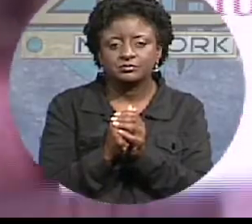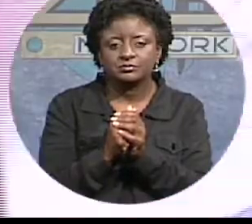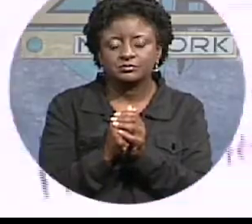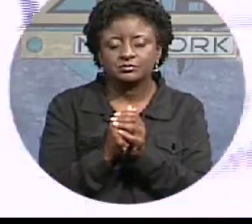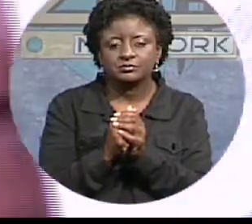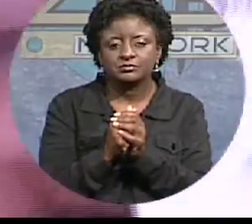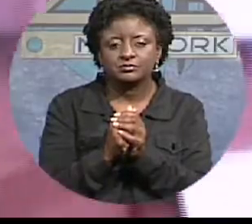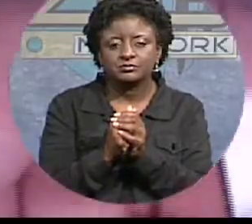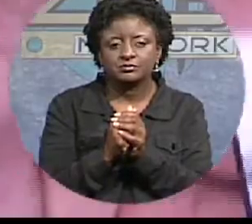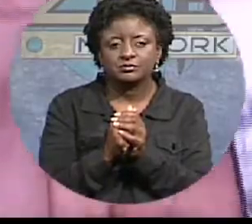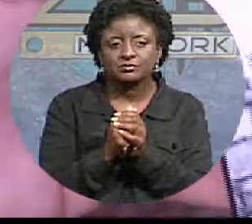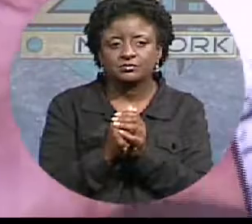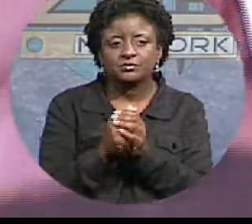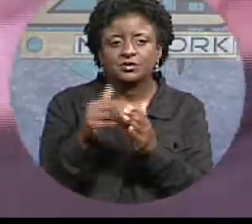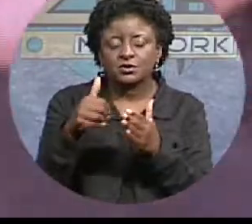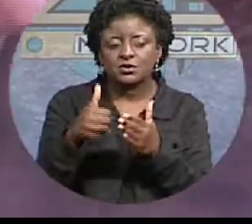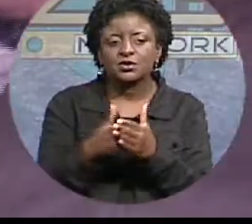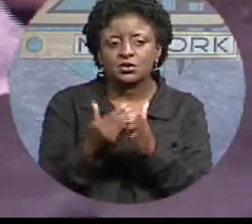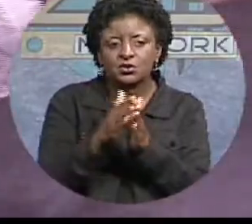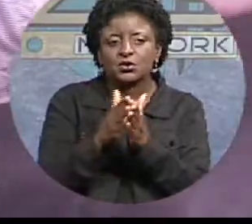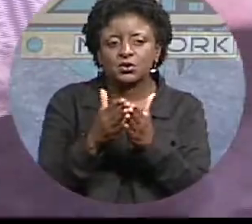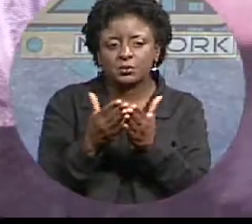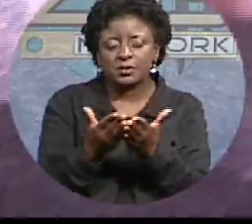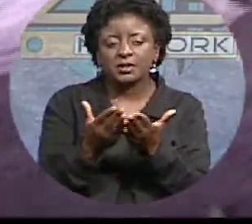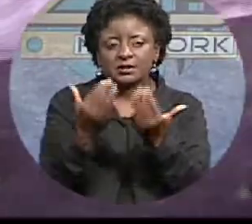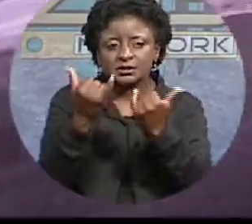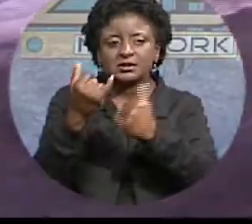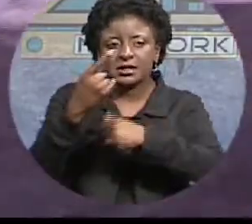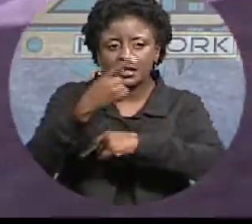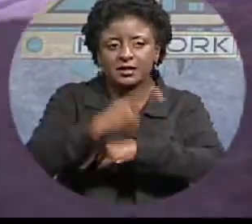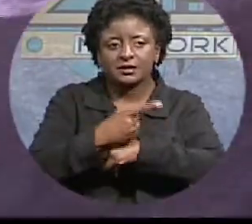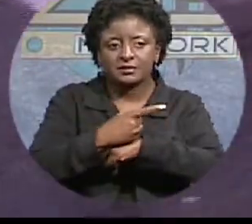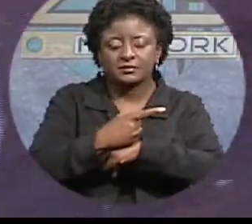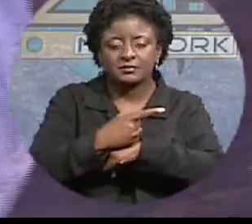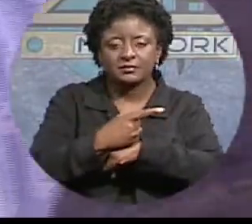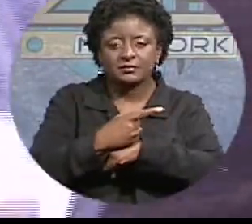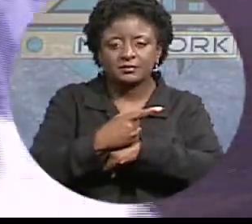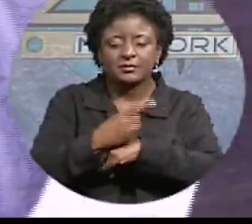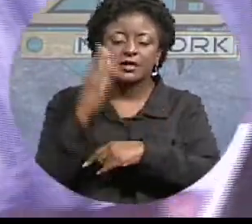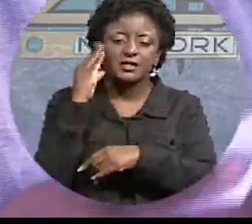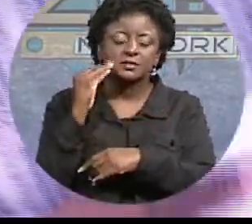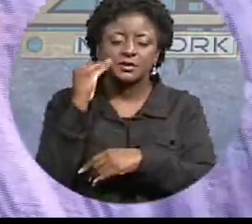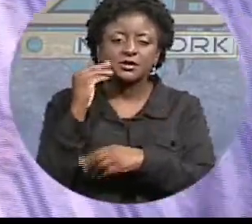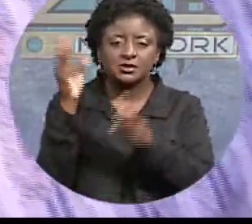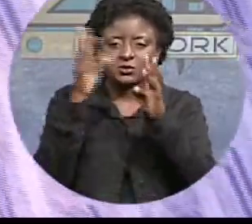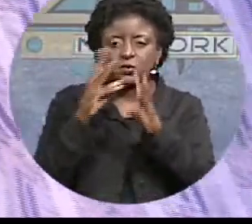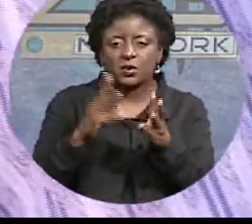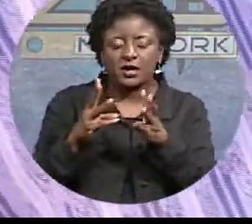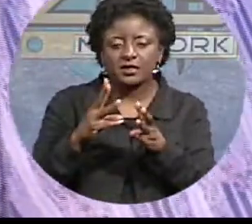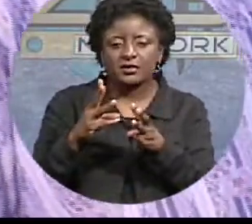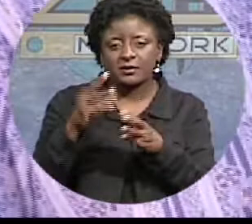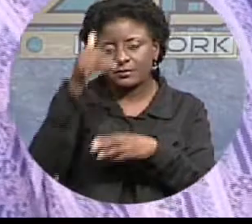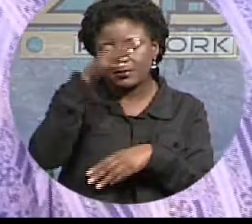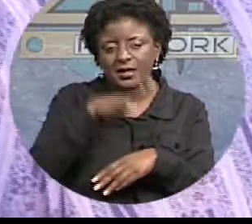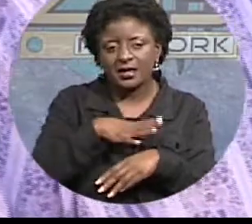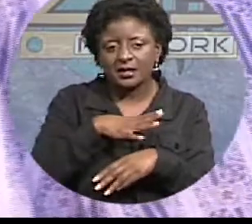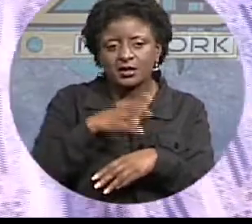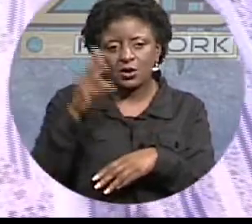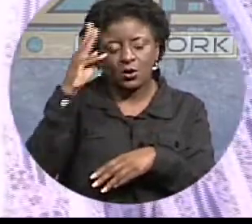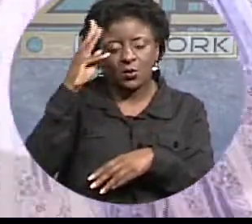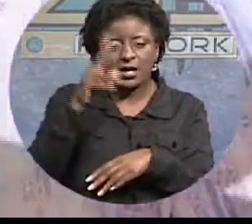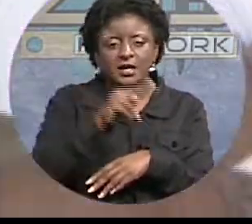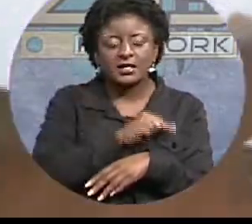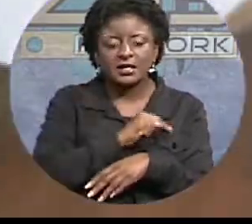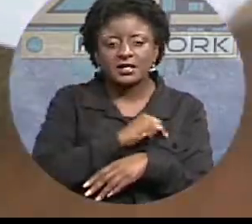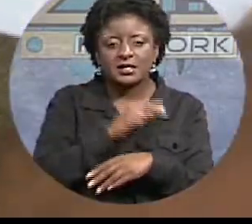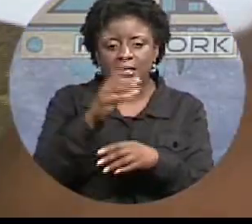Well, a new read hit bookshelves across the capital today. Veteran weather forecaster Wayne Neely has published his 8-book titled